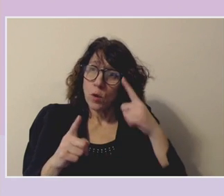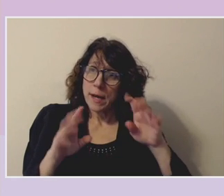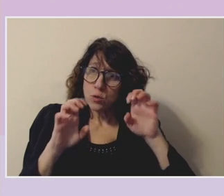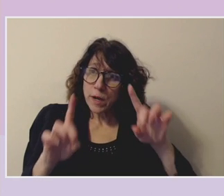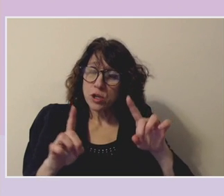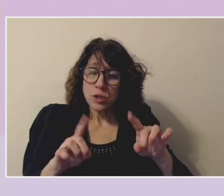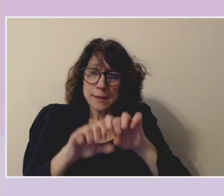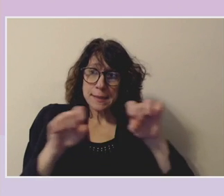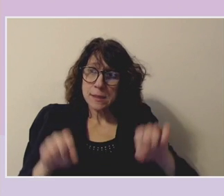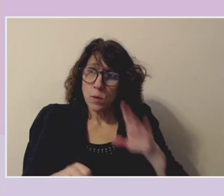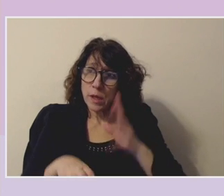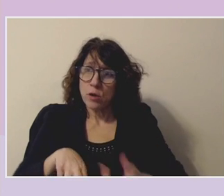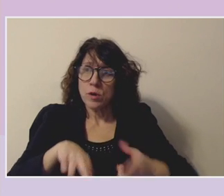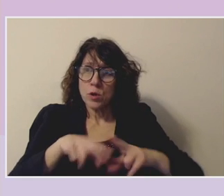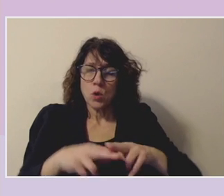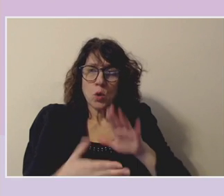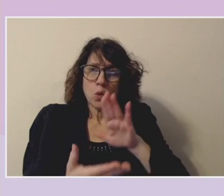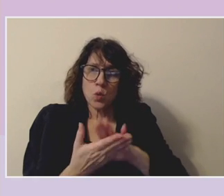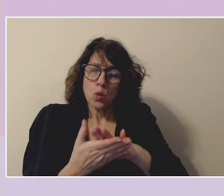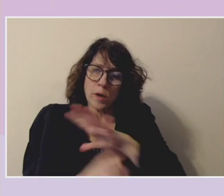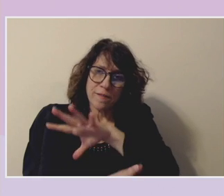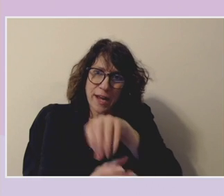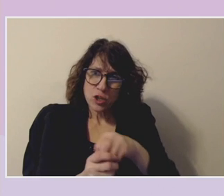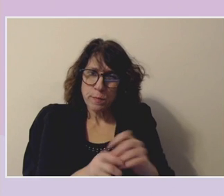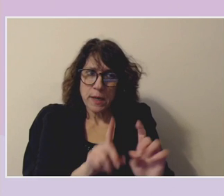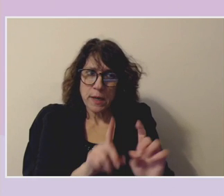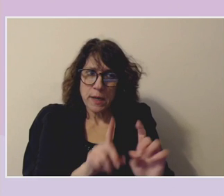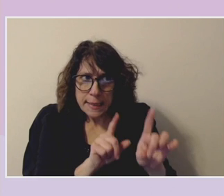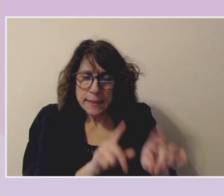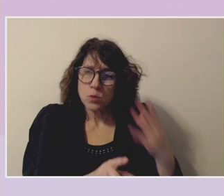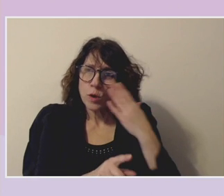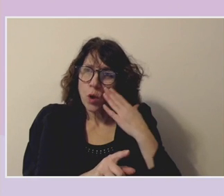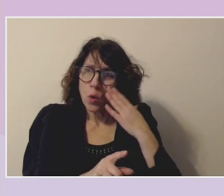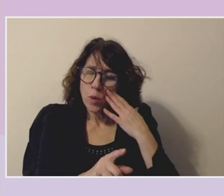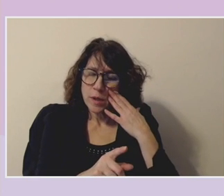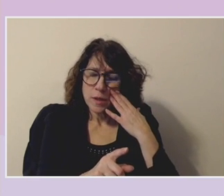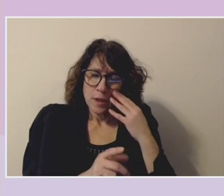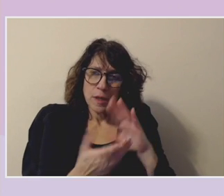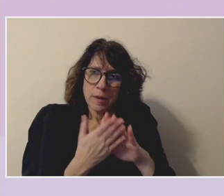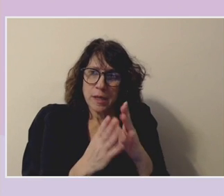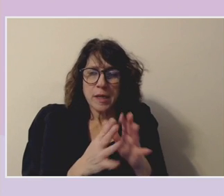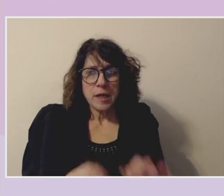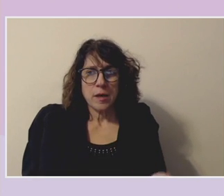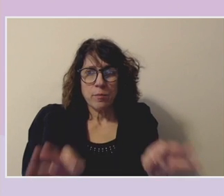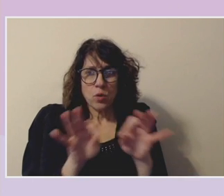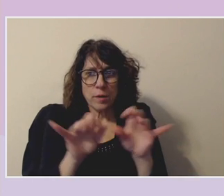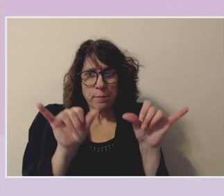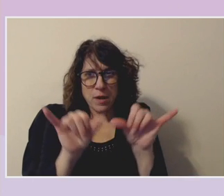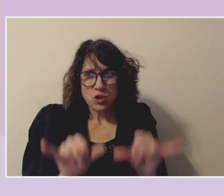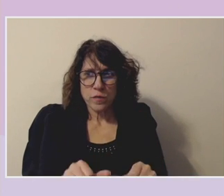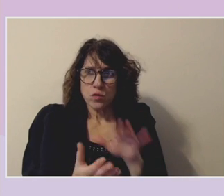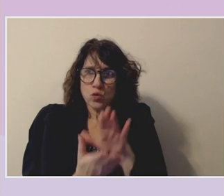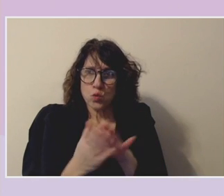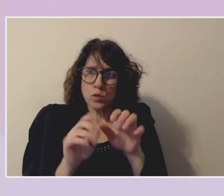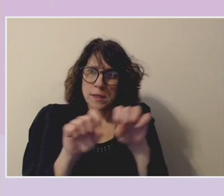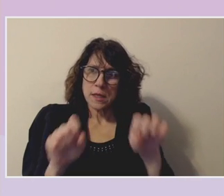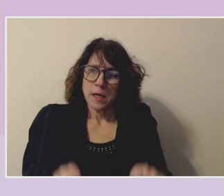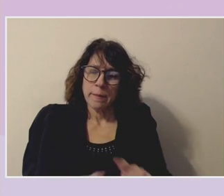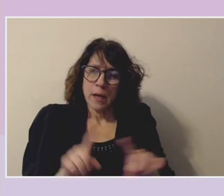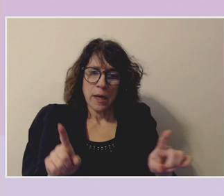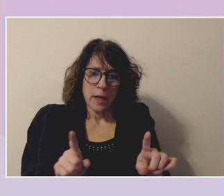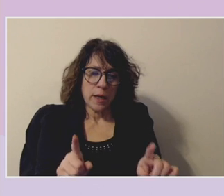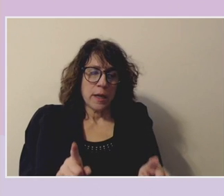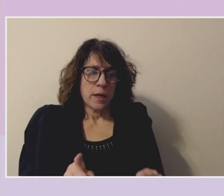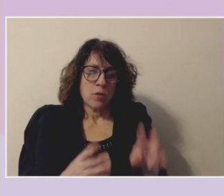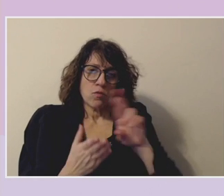increase school engagement, school attendance. And we know that has become an important metric for school systems. But also there's been research done to show